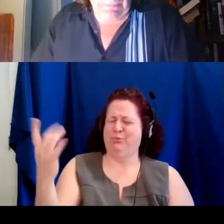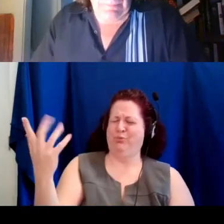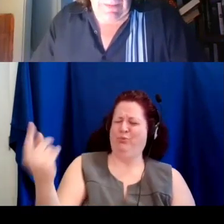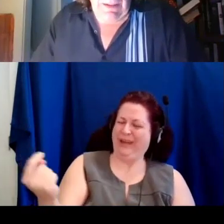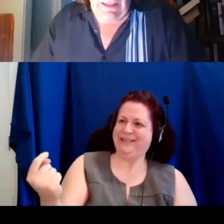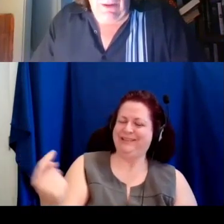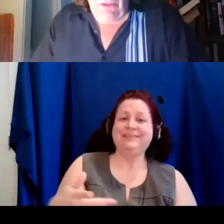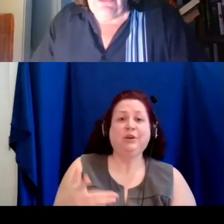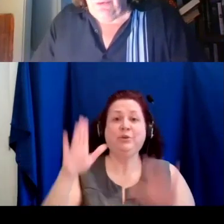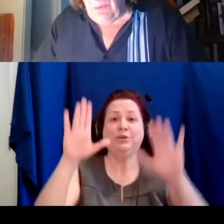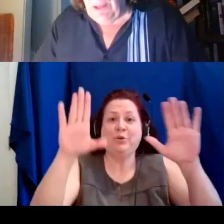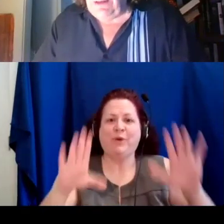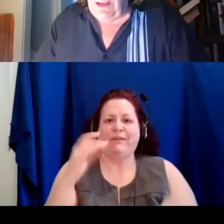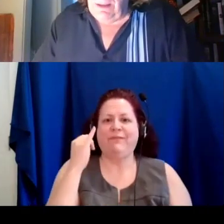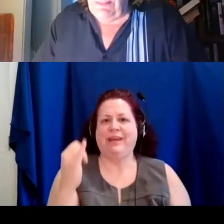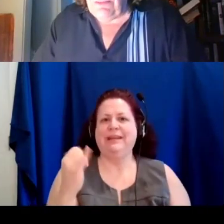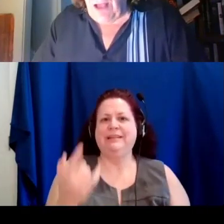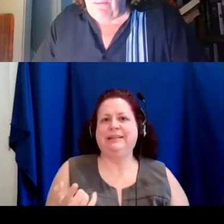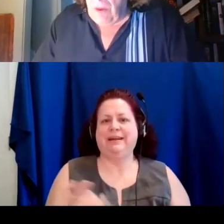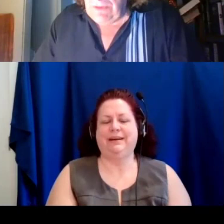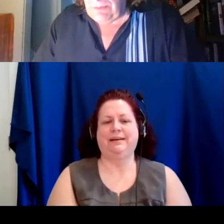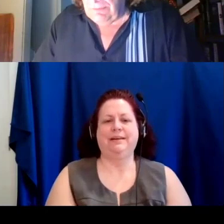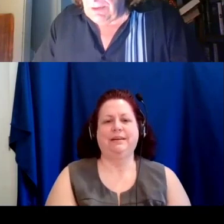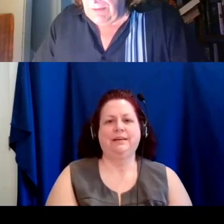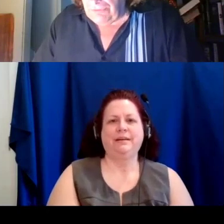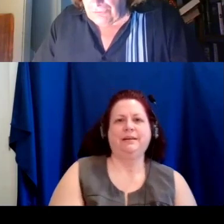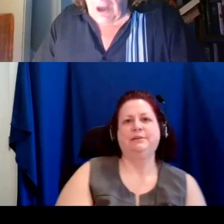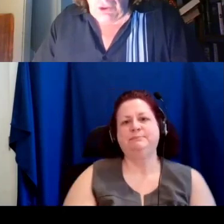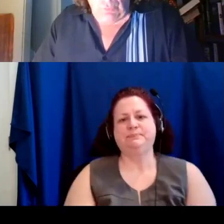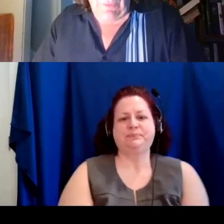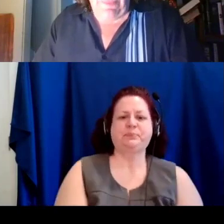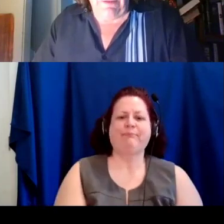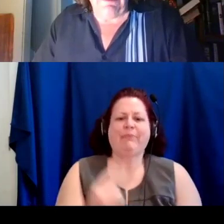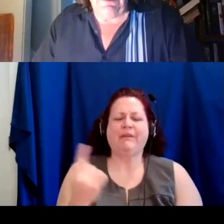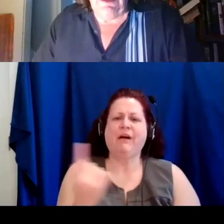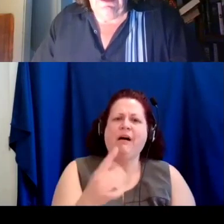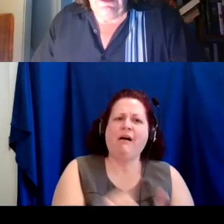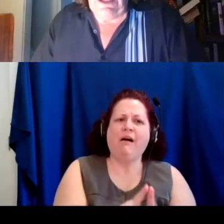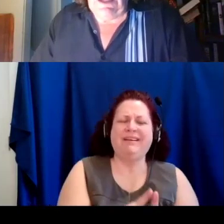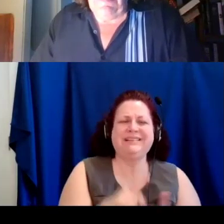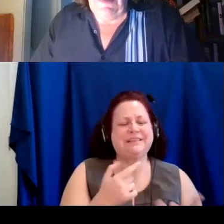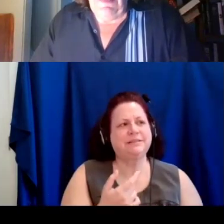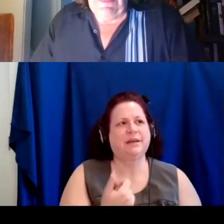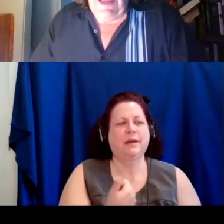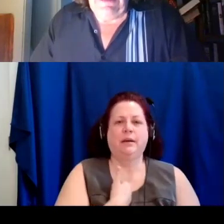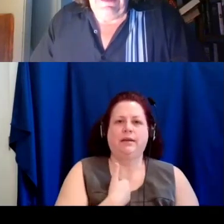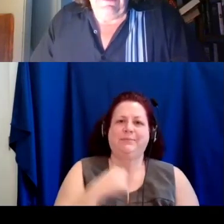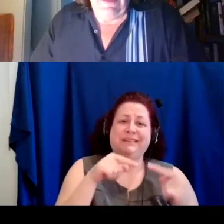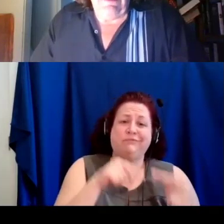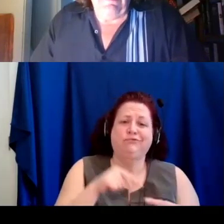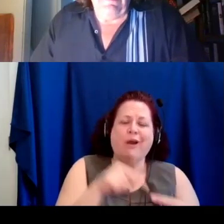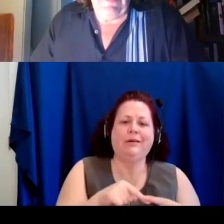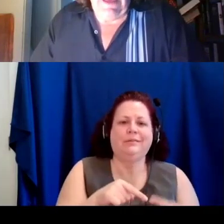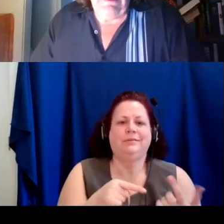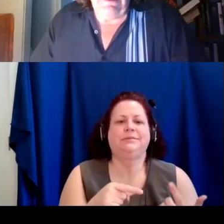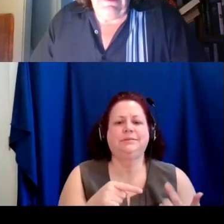idea. And also, and this, I've always kind of struggled with this, the idea